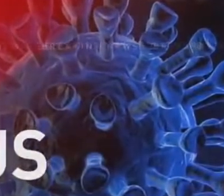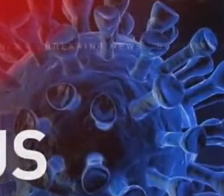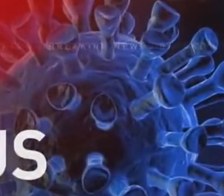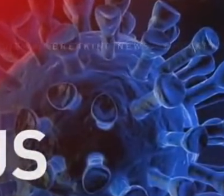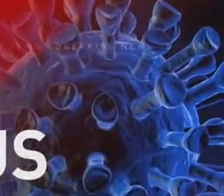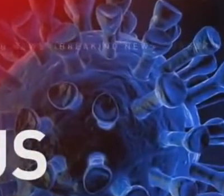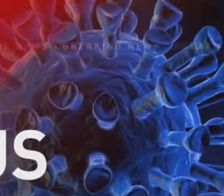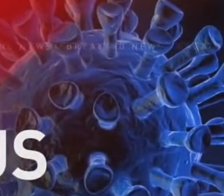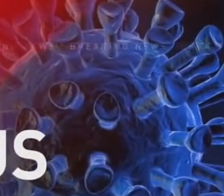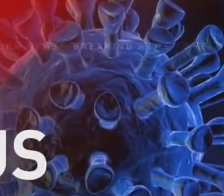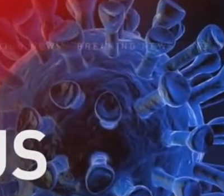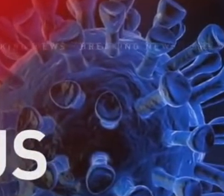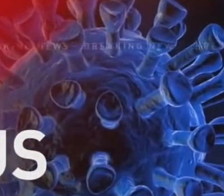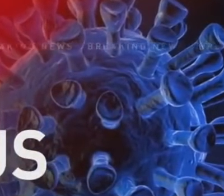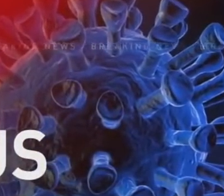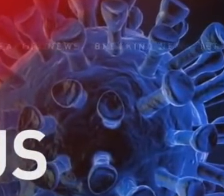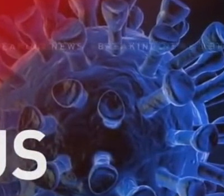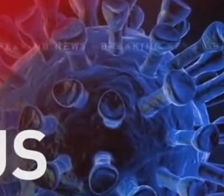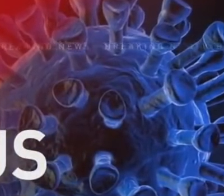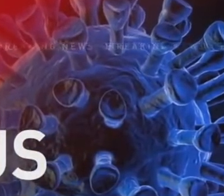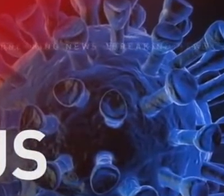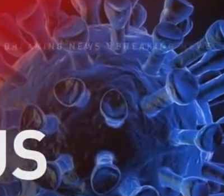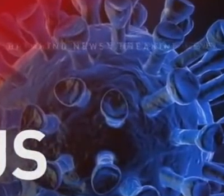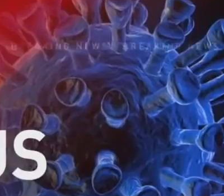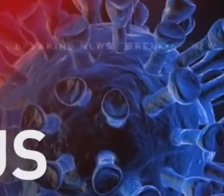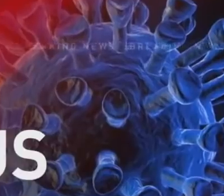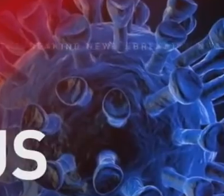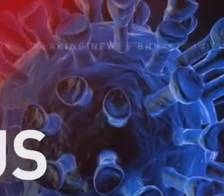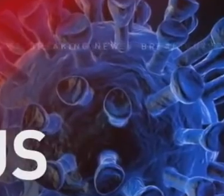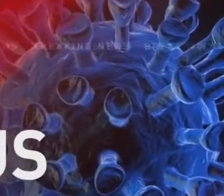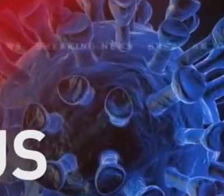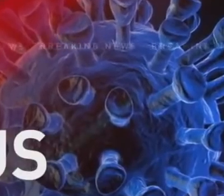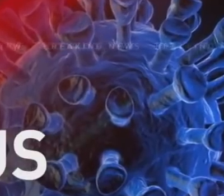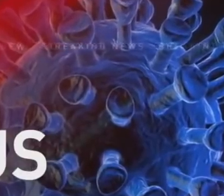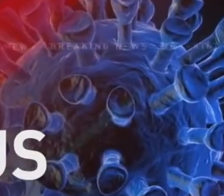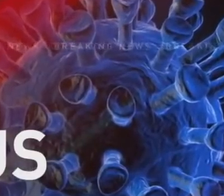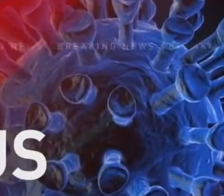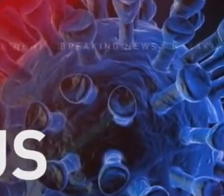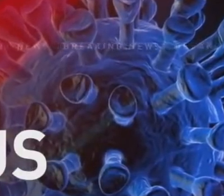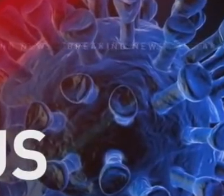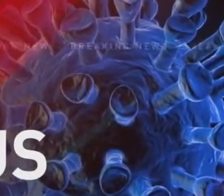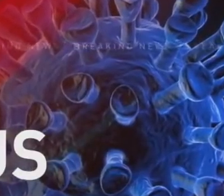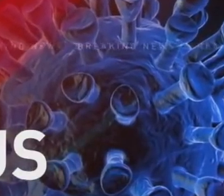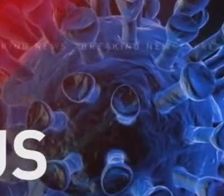also be on our YouTube page. Search for WSYX ABC6. We'll see you at 5.